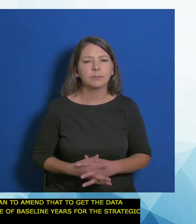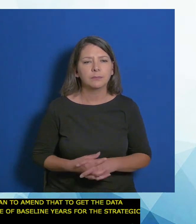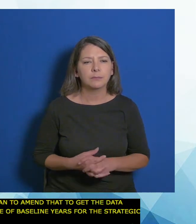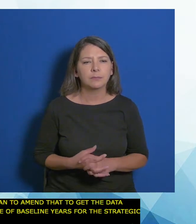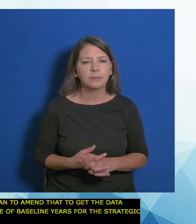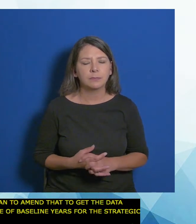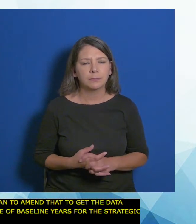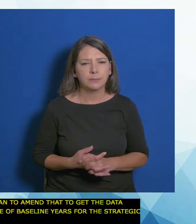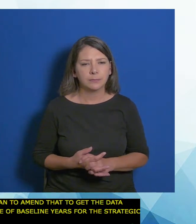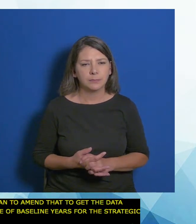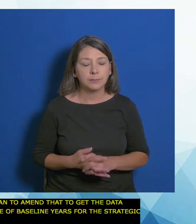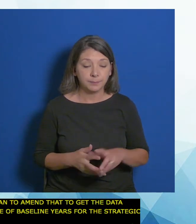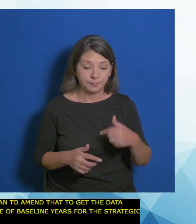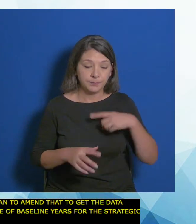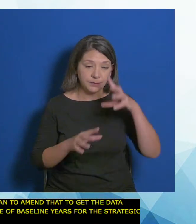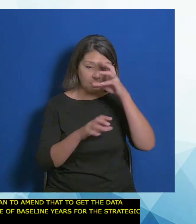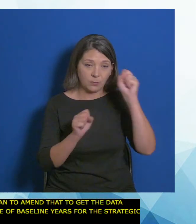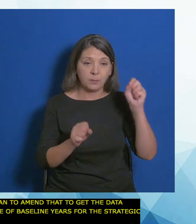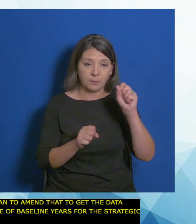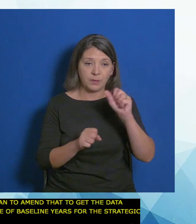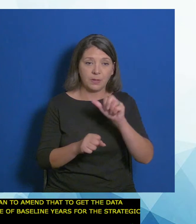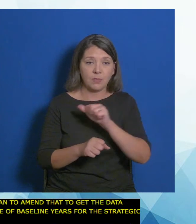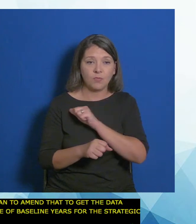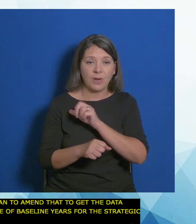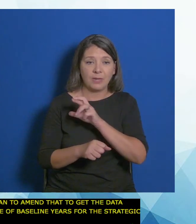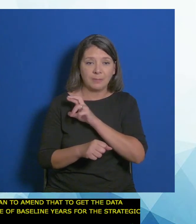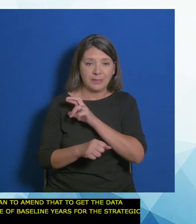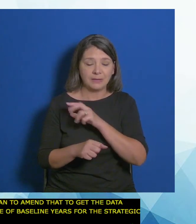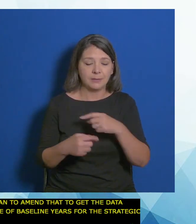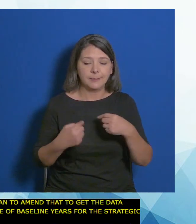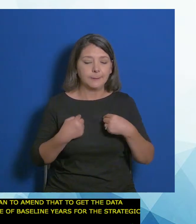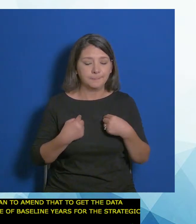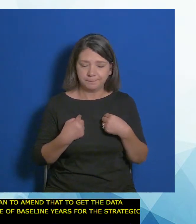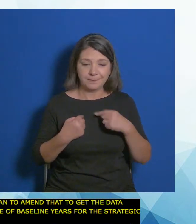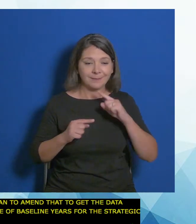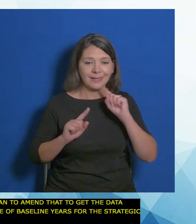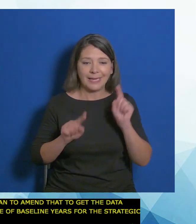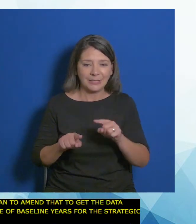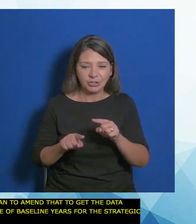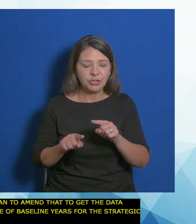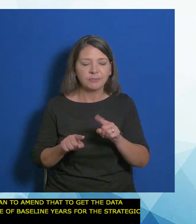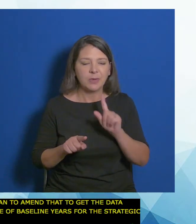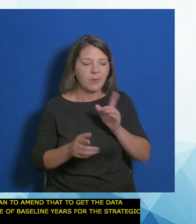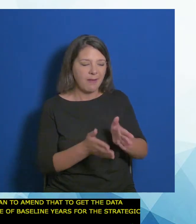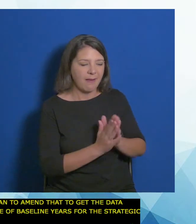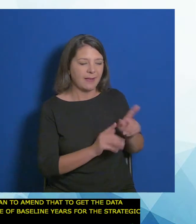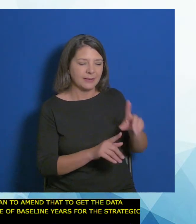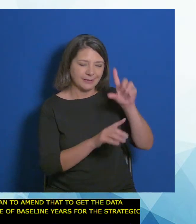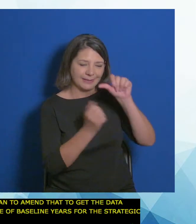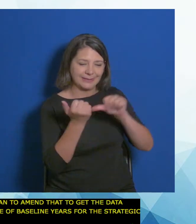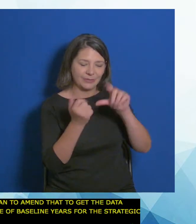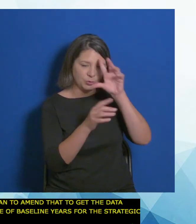This is Superintendent Reichman. I'm going to turn it over to Assistant Superintendent Martin to respond to that question.